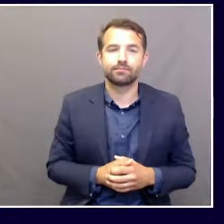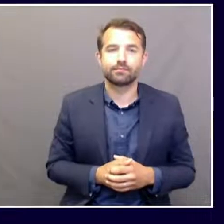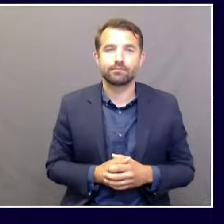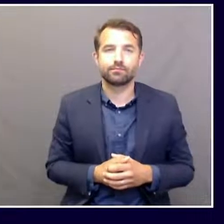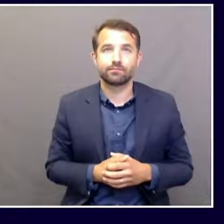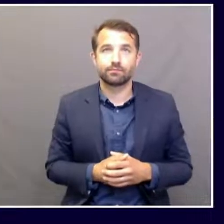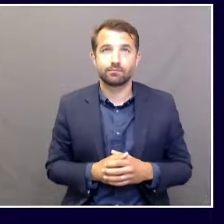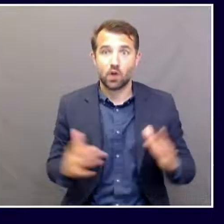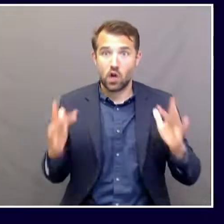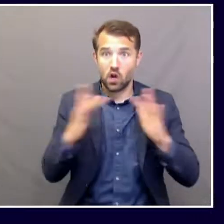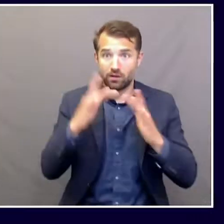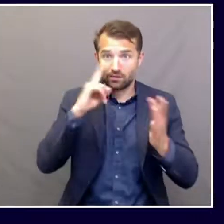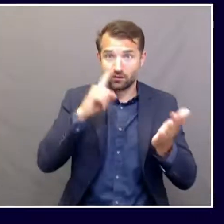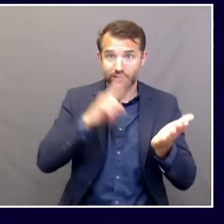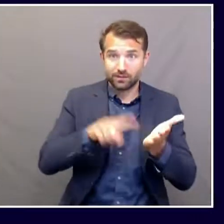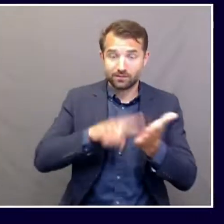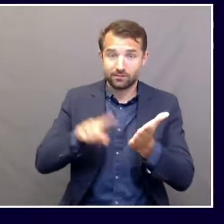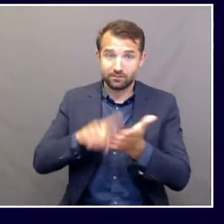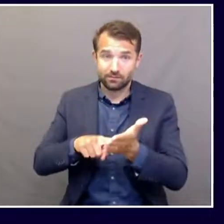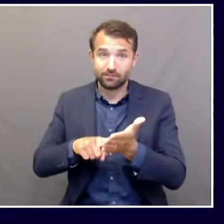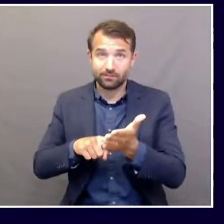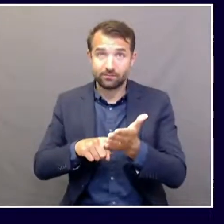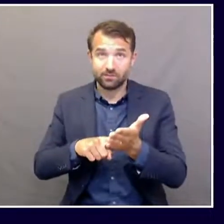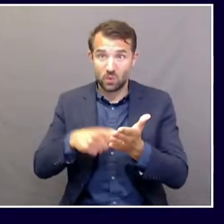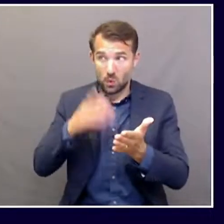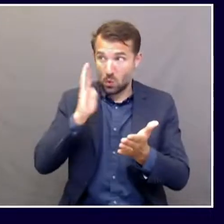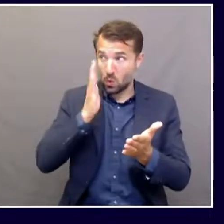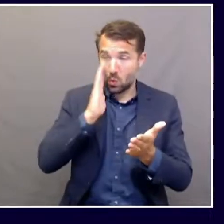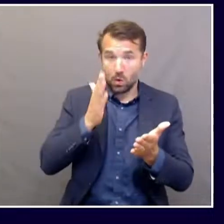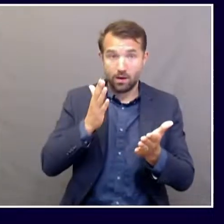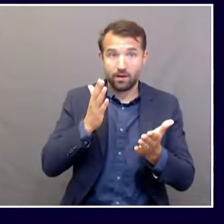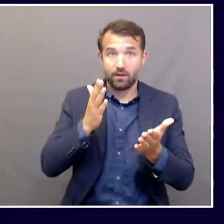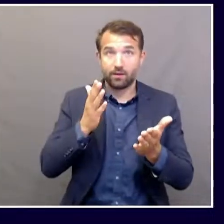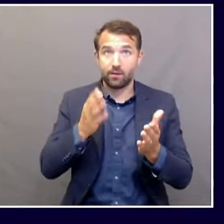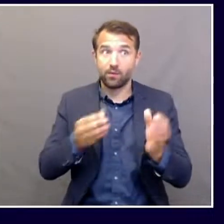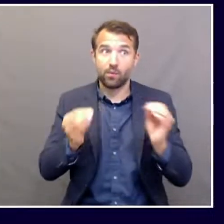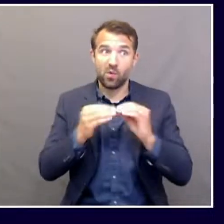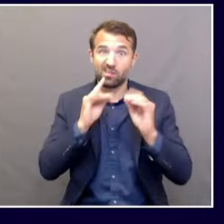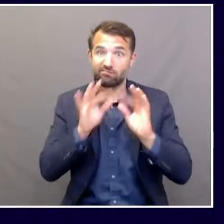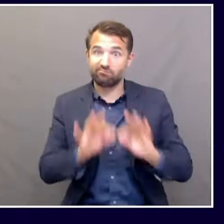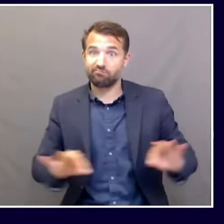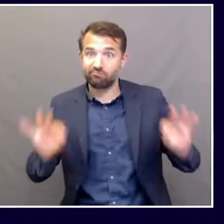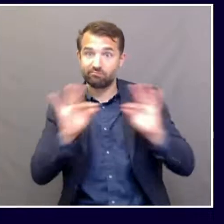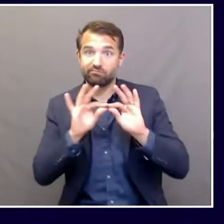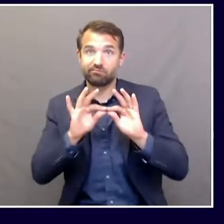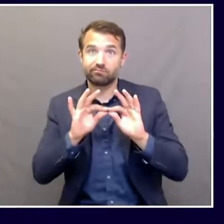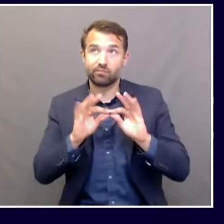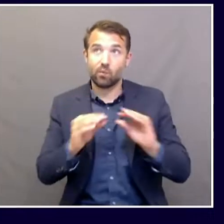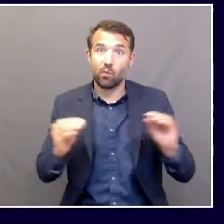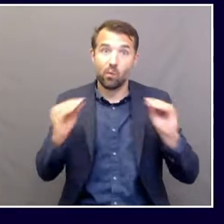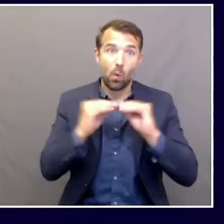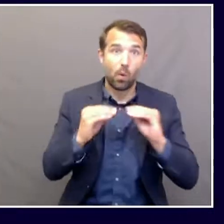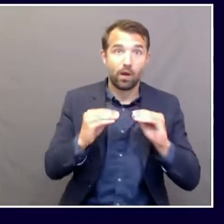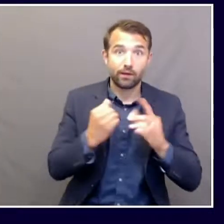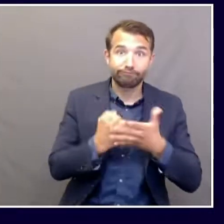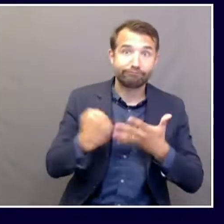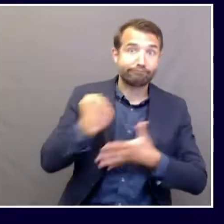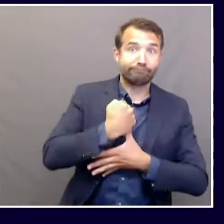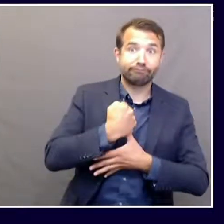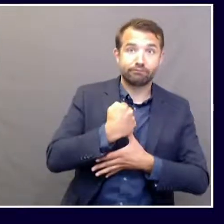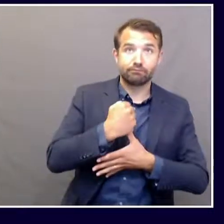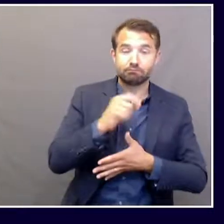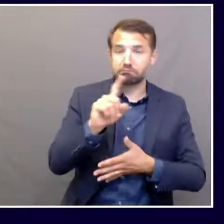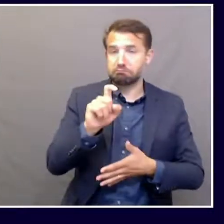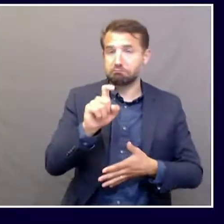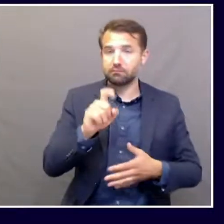valuable than it had been I mean, it's always been valuable, but you really weren't able to do it in an effective way when there were hundreds and